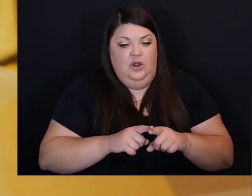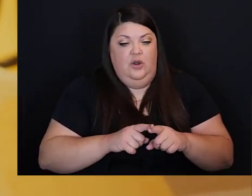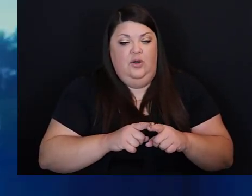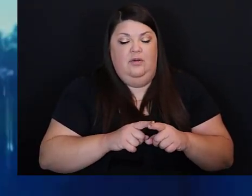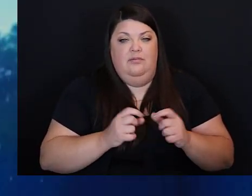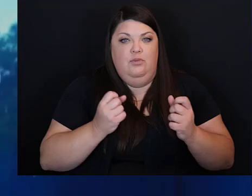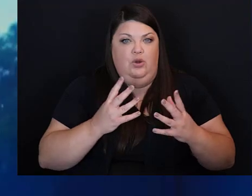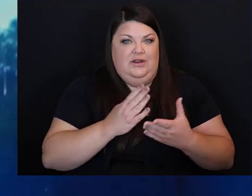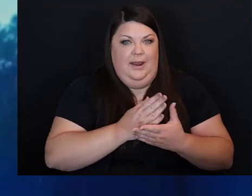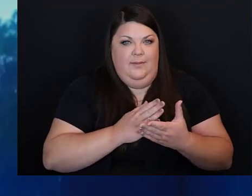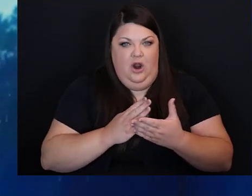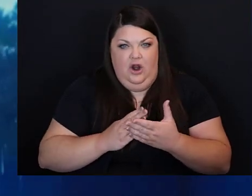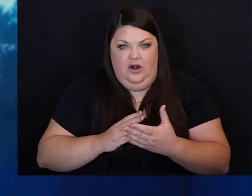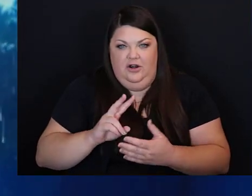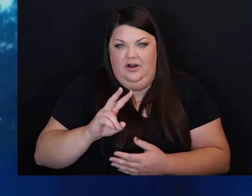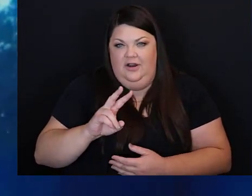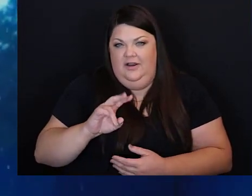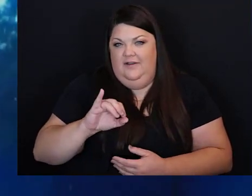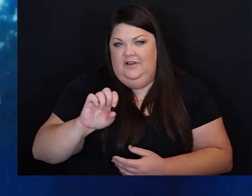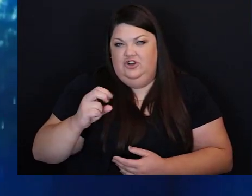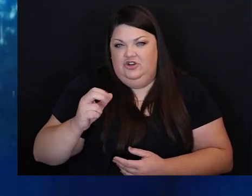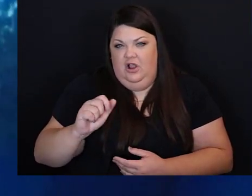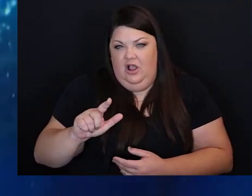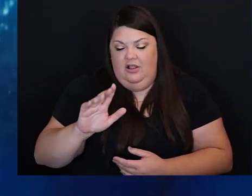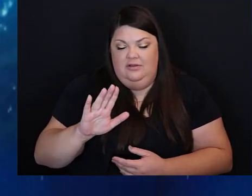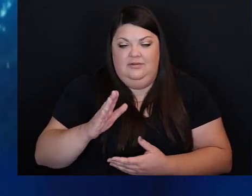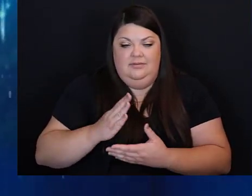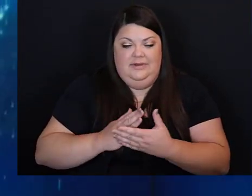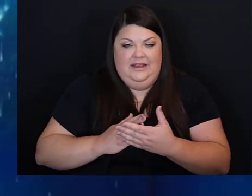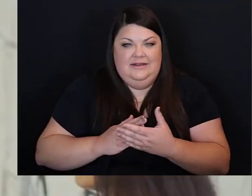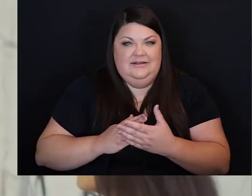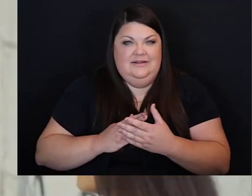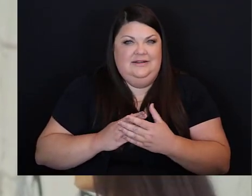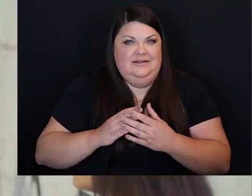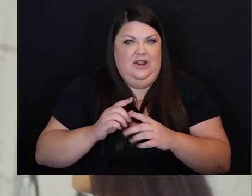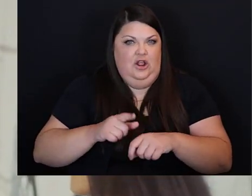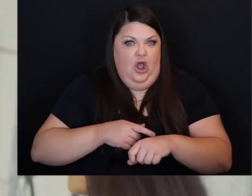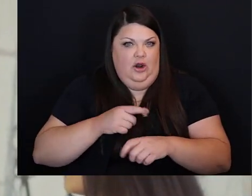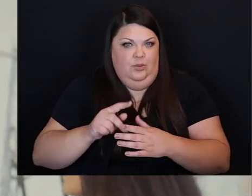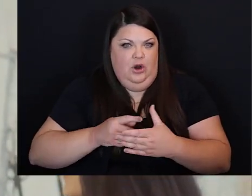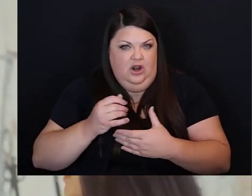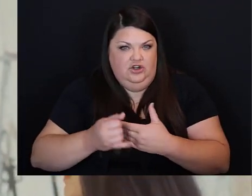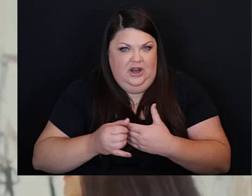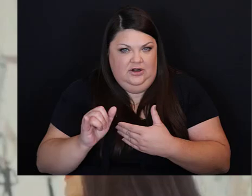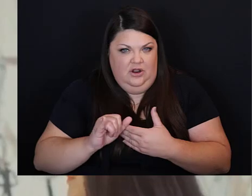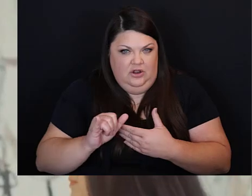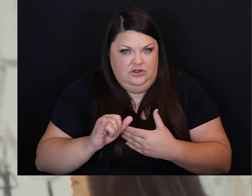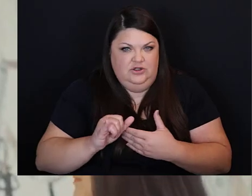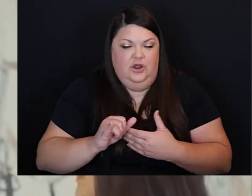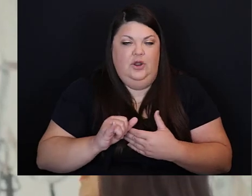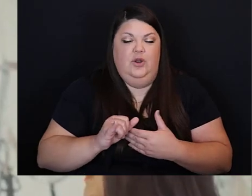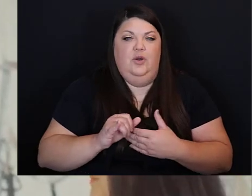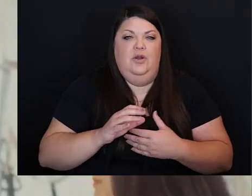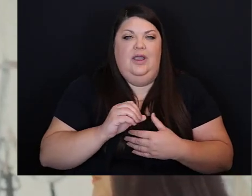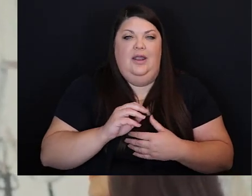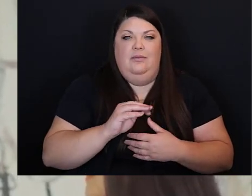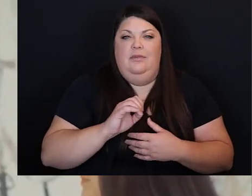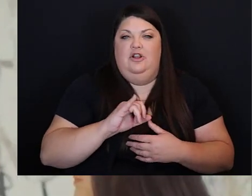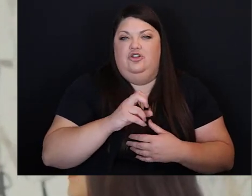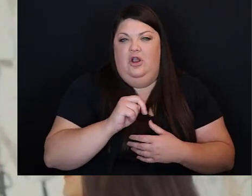Vishal's piece is part of a longer, more extensive project as well. This part of it, bringing Miljon into the